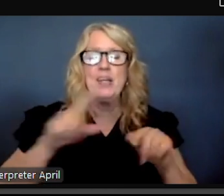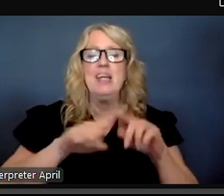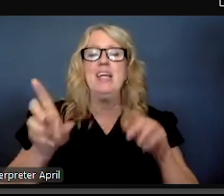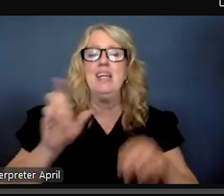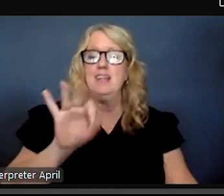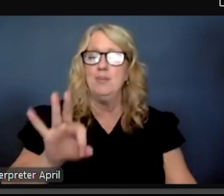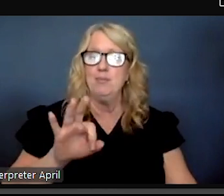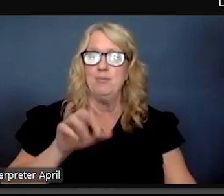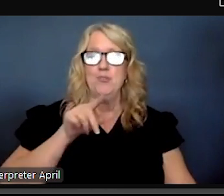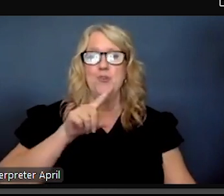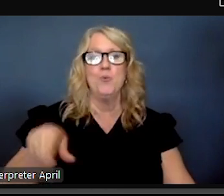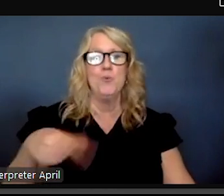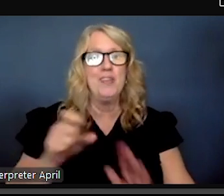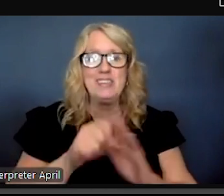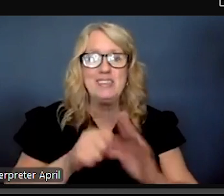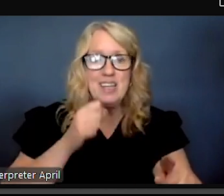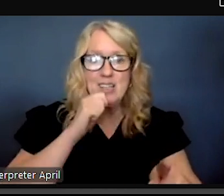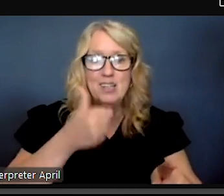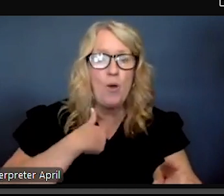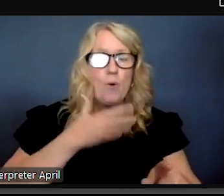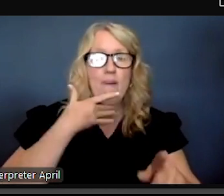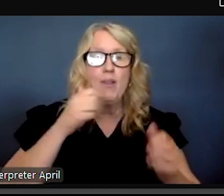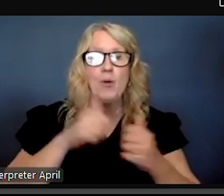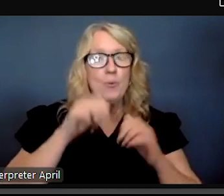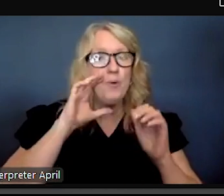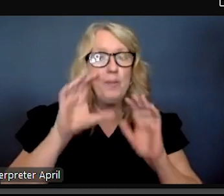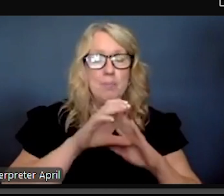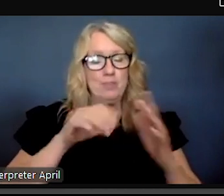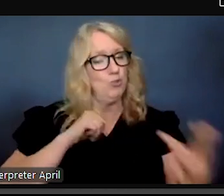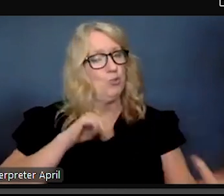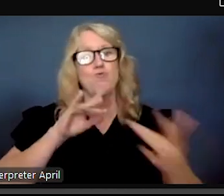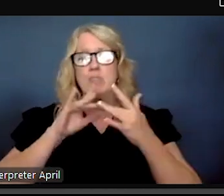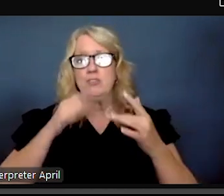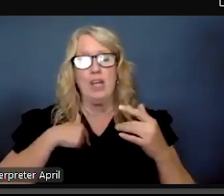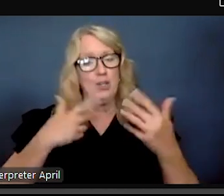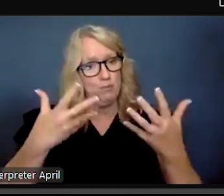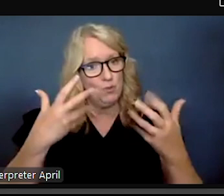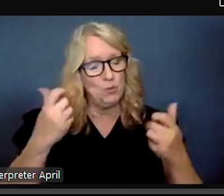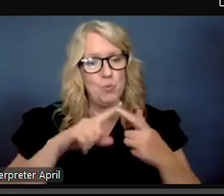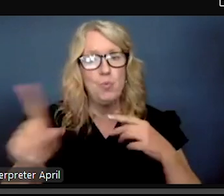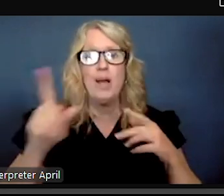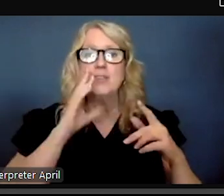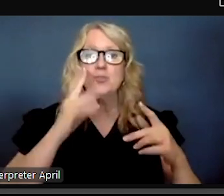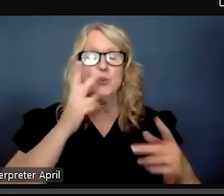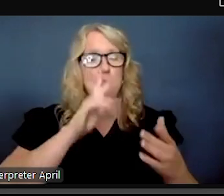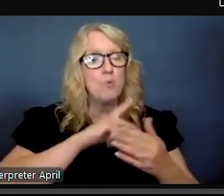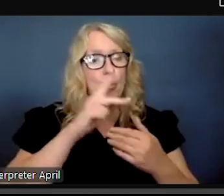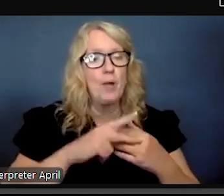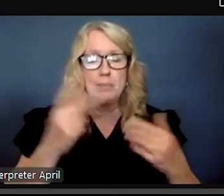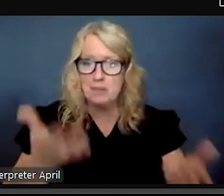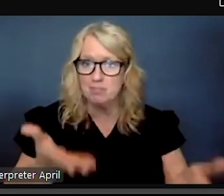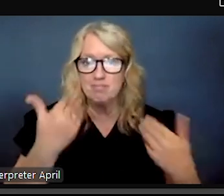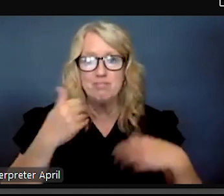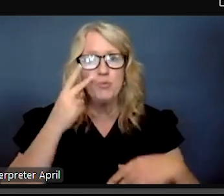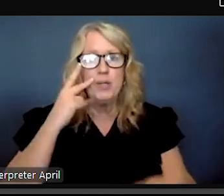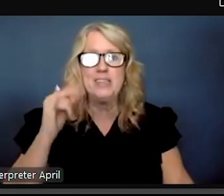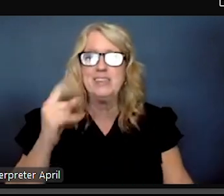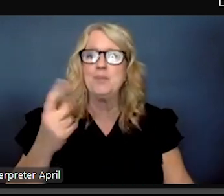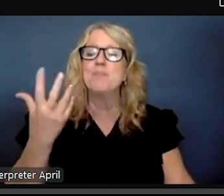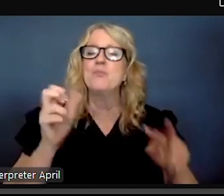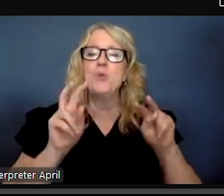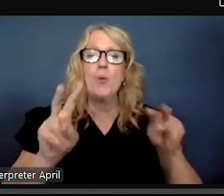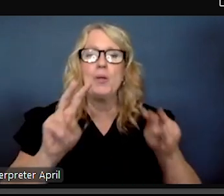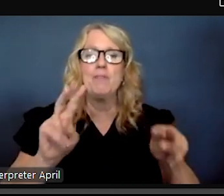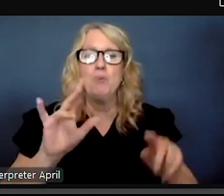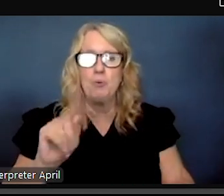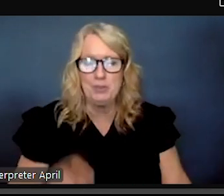that is not colored in with a picture, reach out. If you have a program you want to highlight, love to see it. So, looking forward to